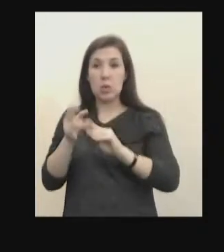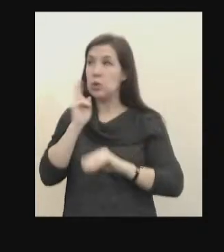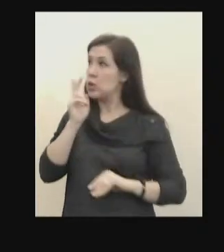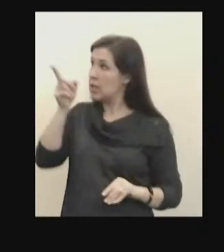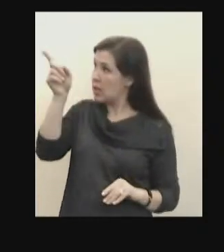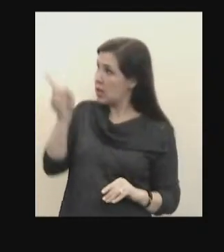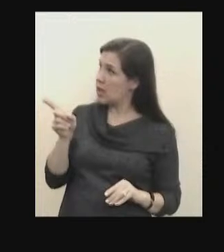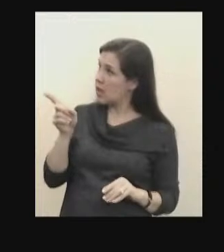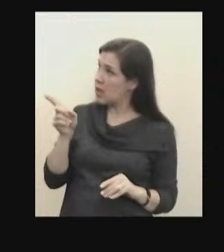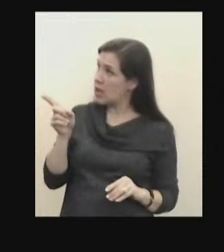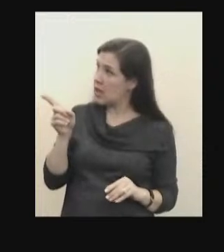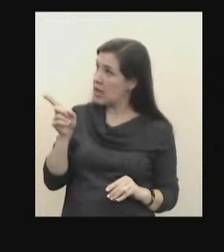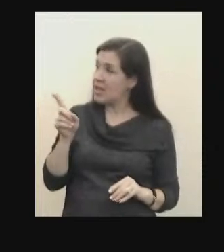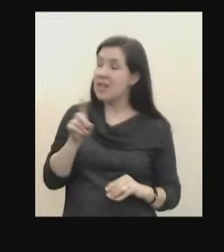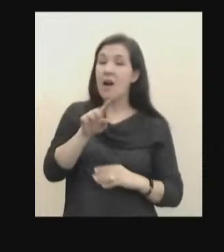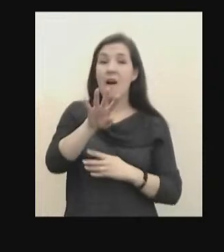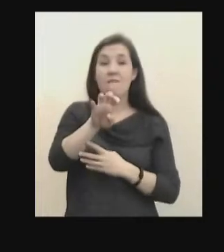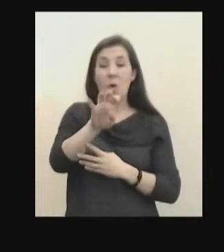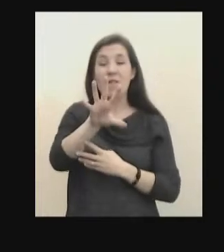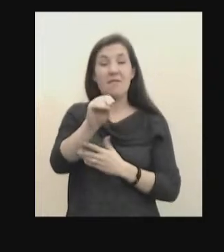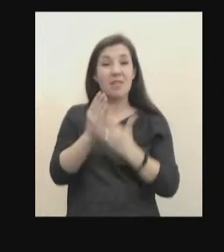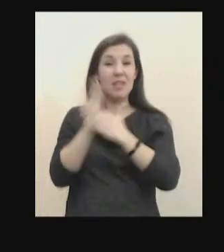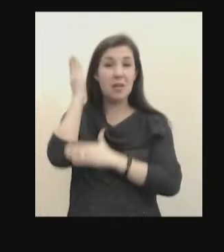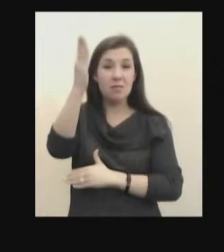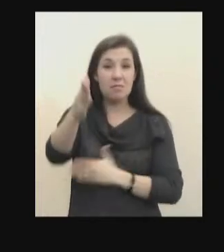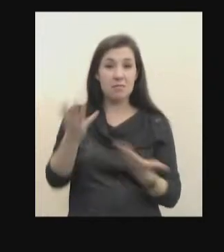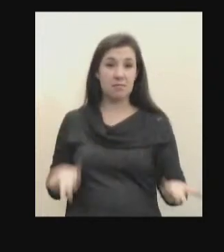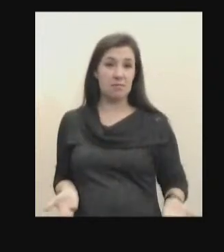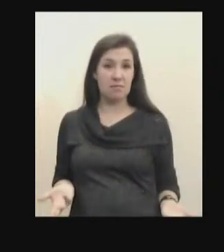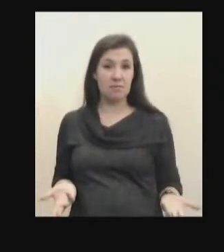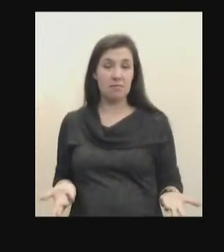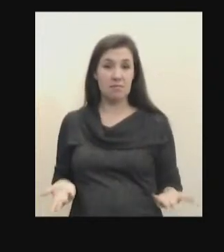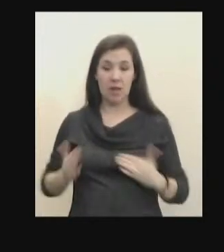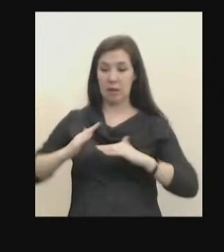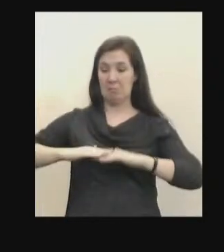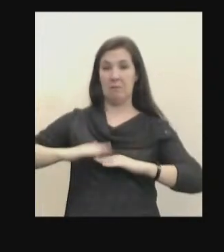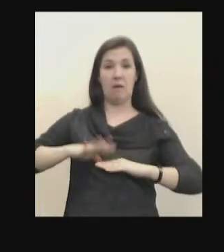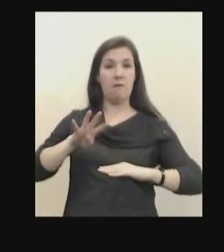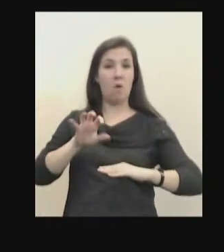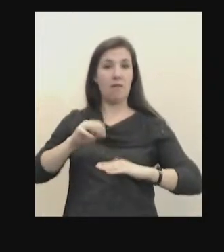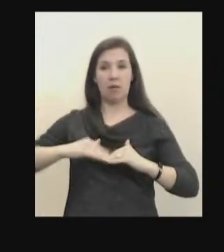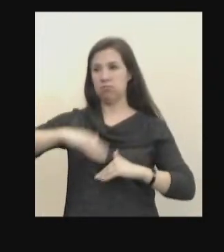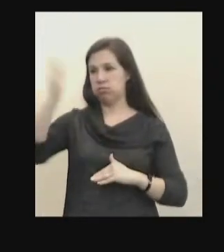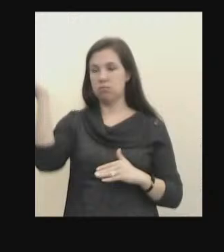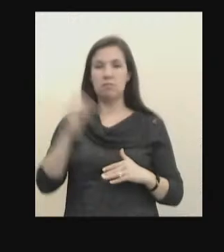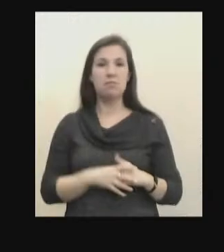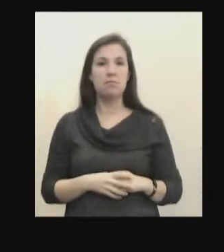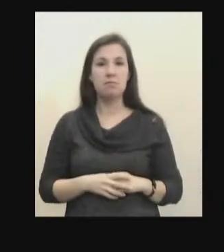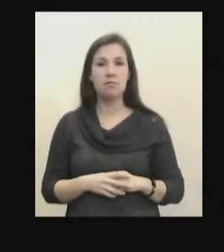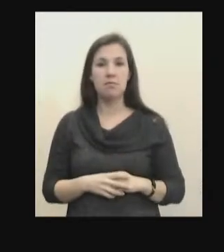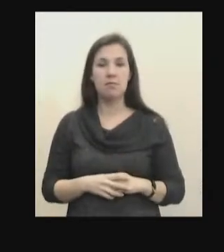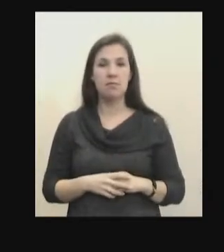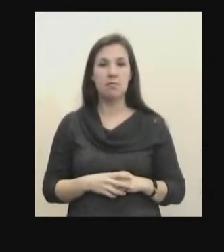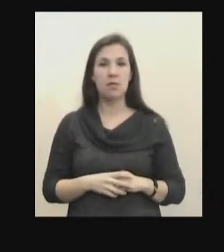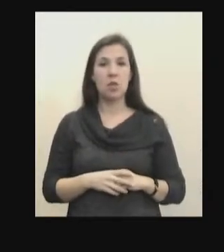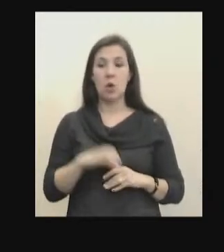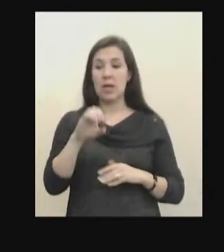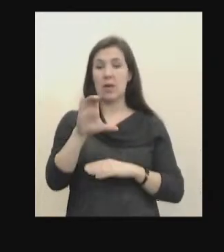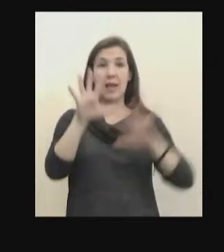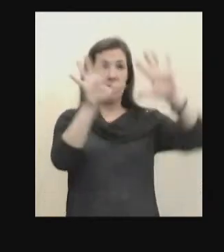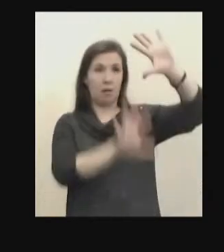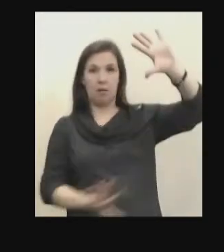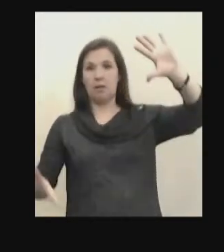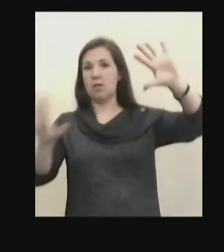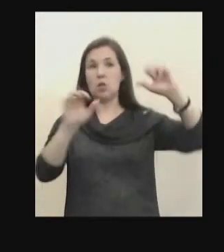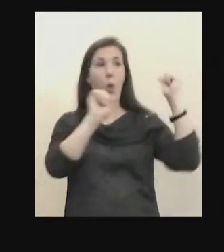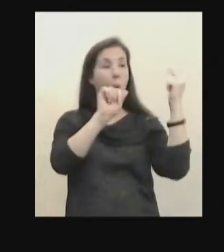of 450 or greater. There's no part of Erie County that hasn't been touched by COVID in its